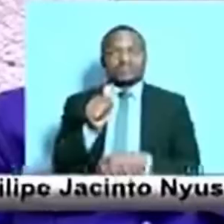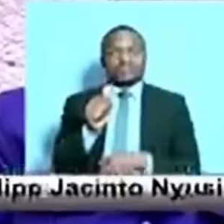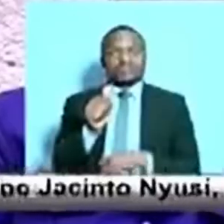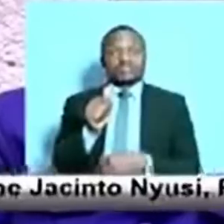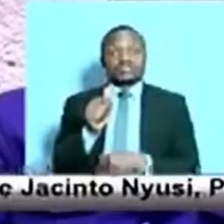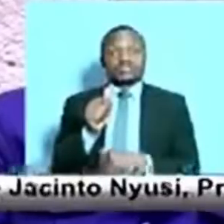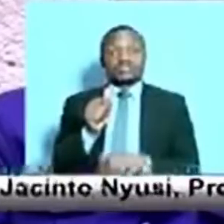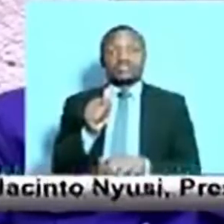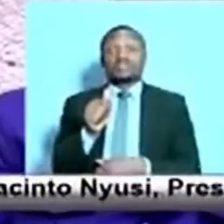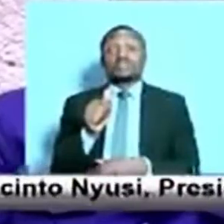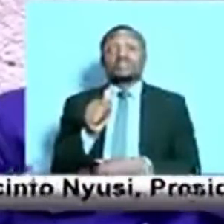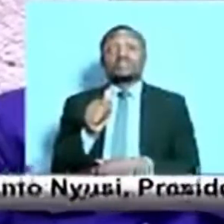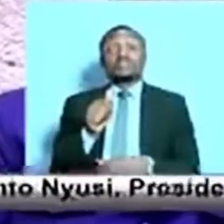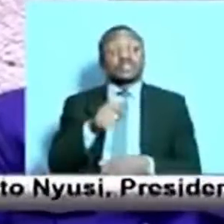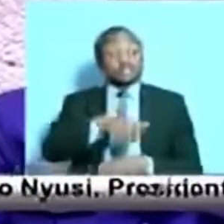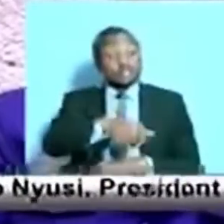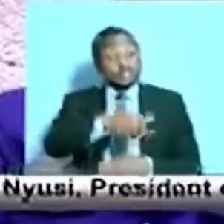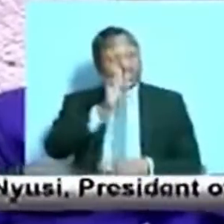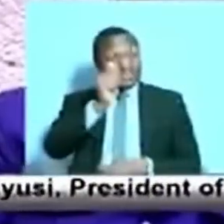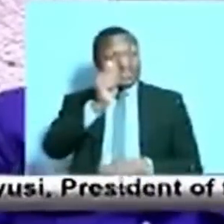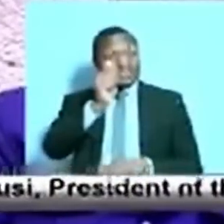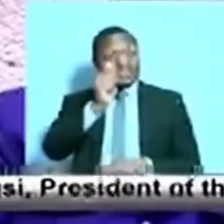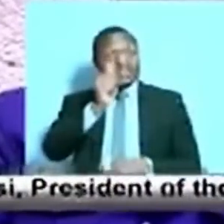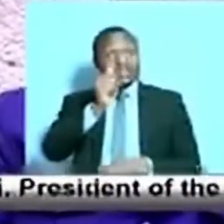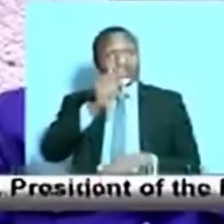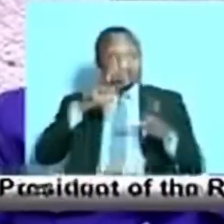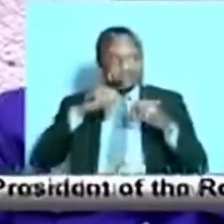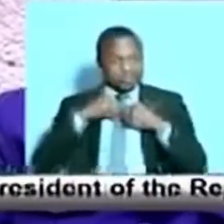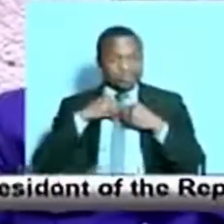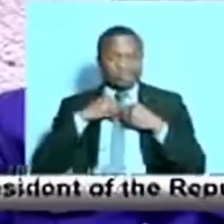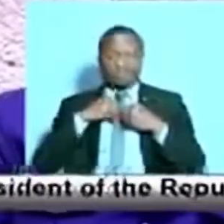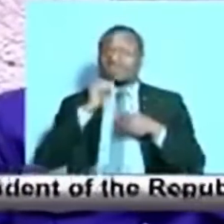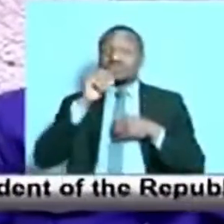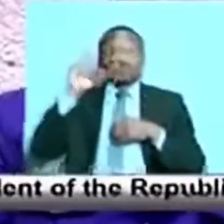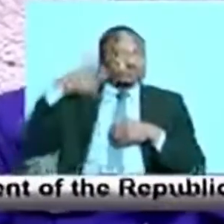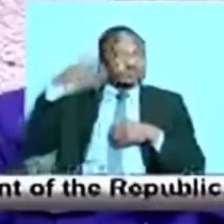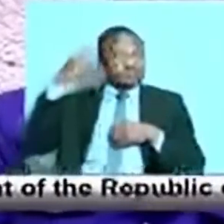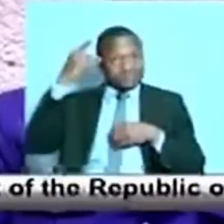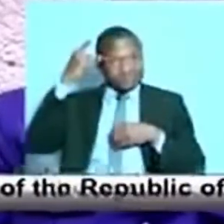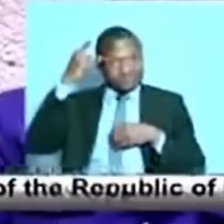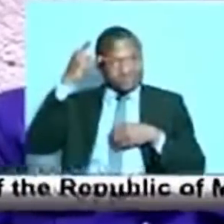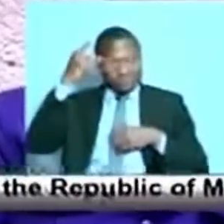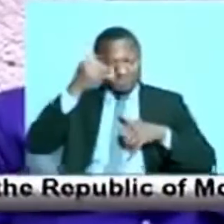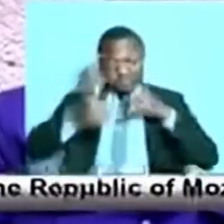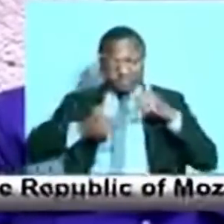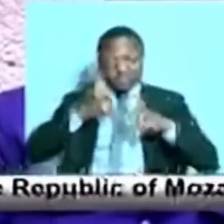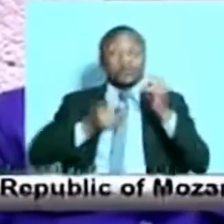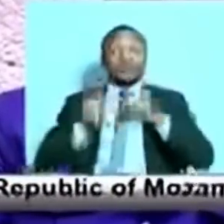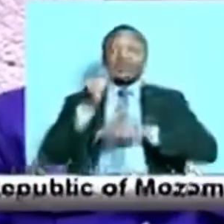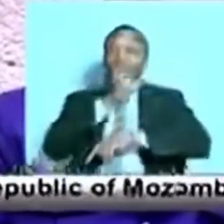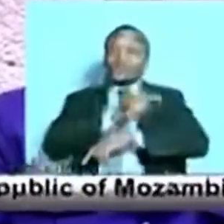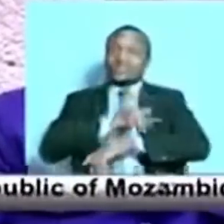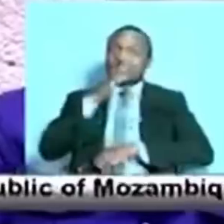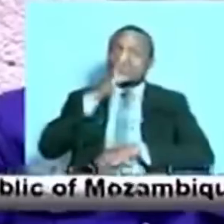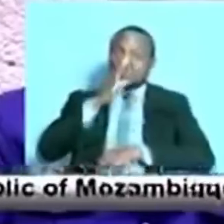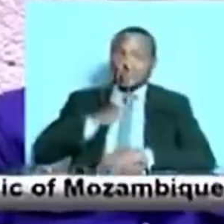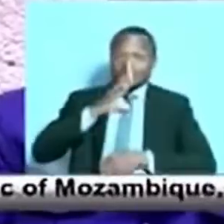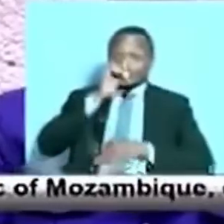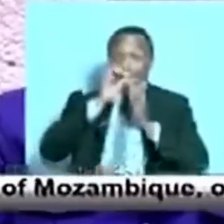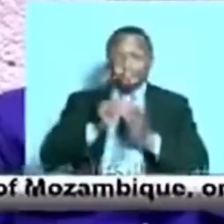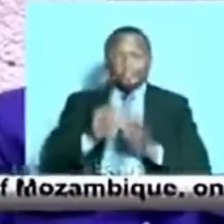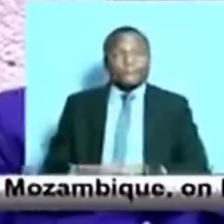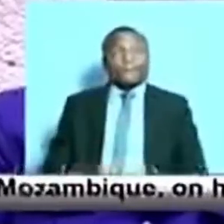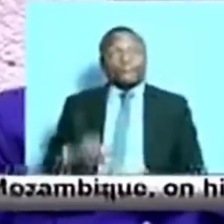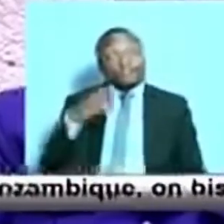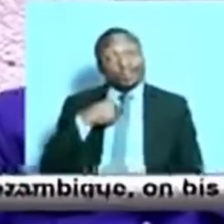attracted self-determination and self-rule, not egocentric politics as we enjoy them today. Madam Speaker,